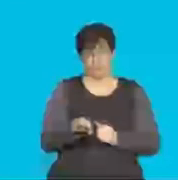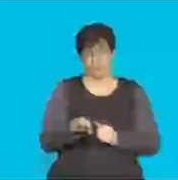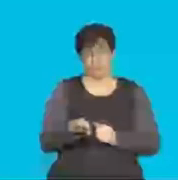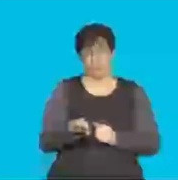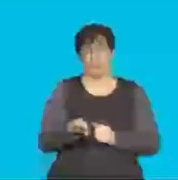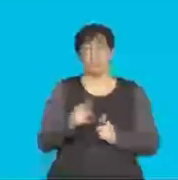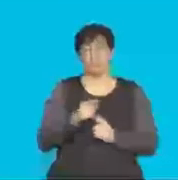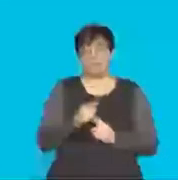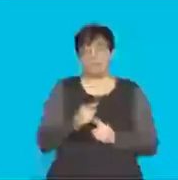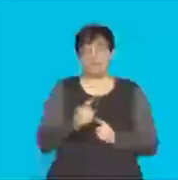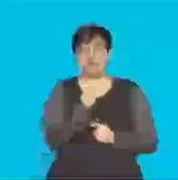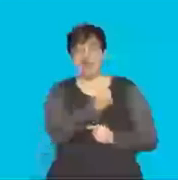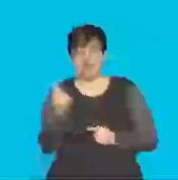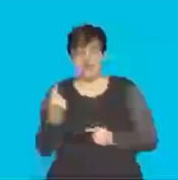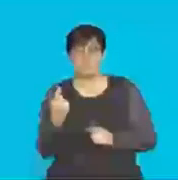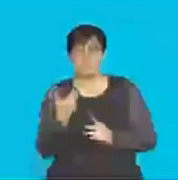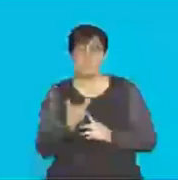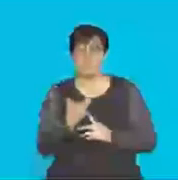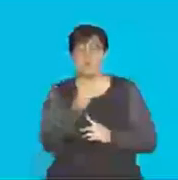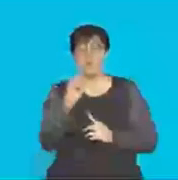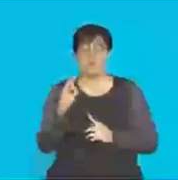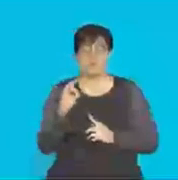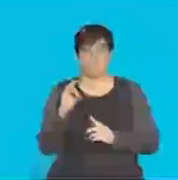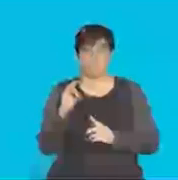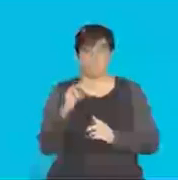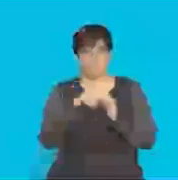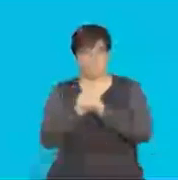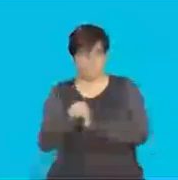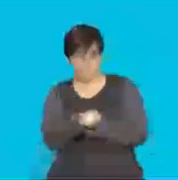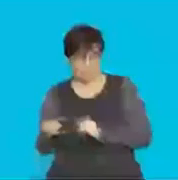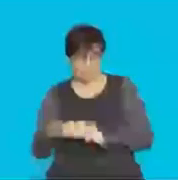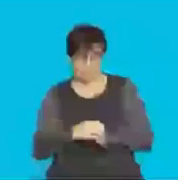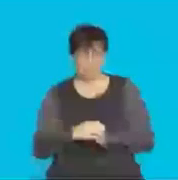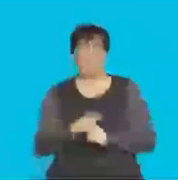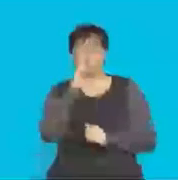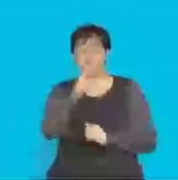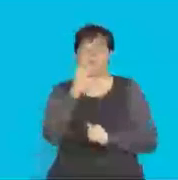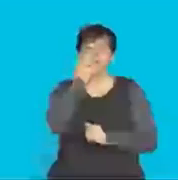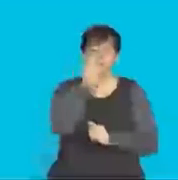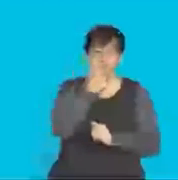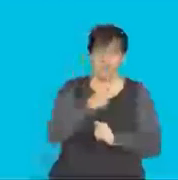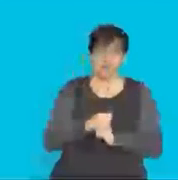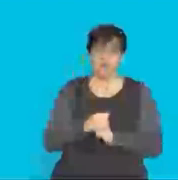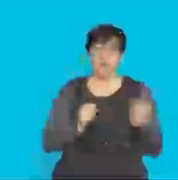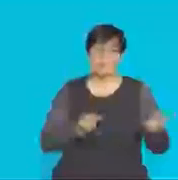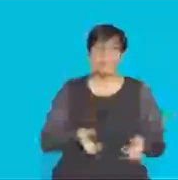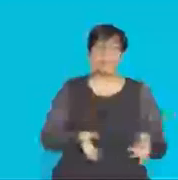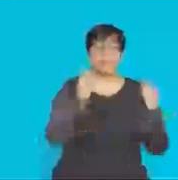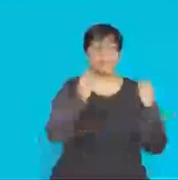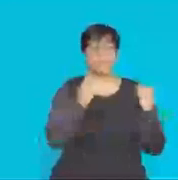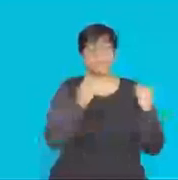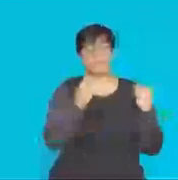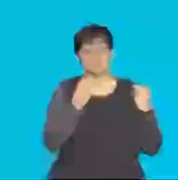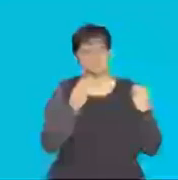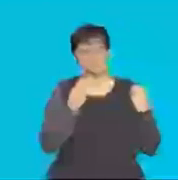recessive alleles to each of the offspring. So when we look at the male, he inherits,